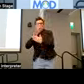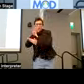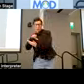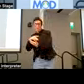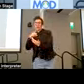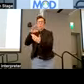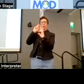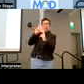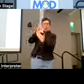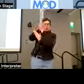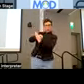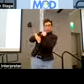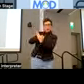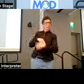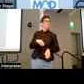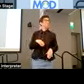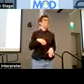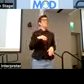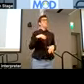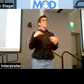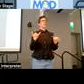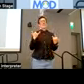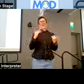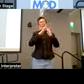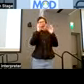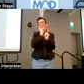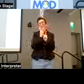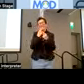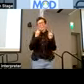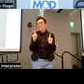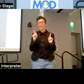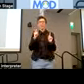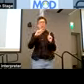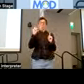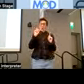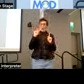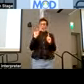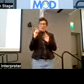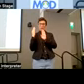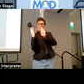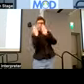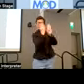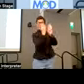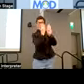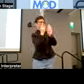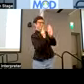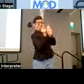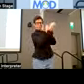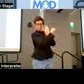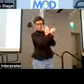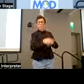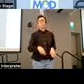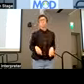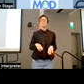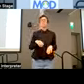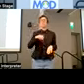of housekeeping items. The restrooms are down this hallway that you came in on and then to the left. If